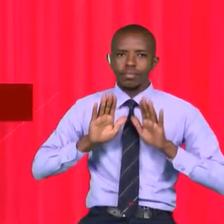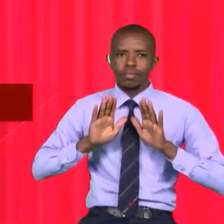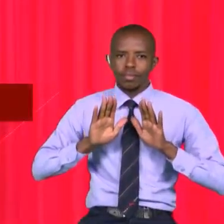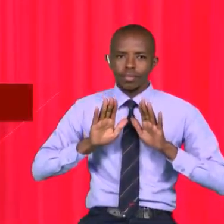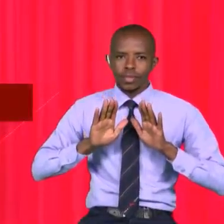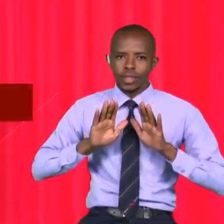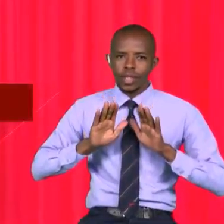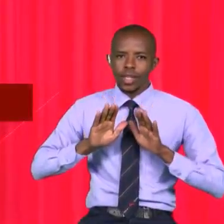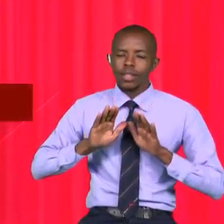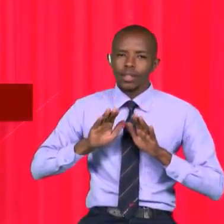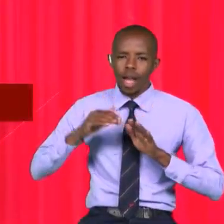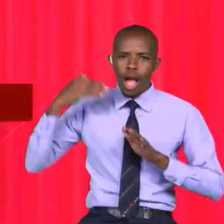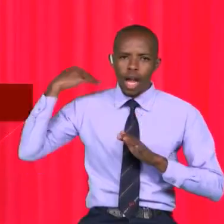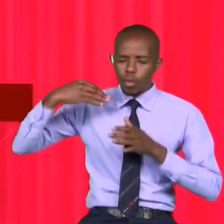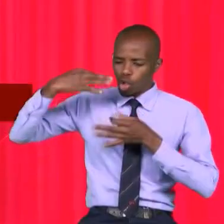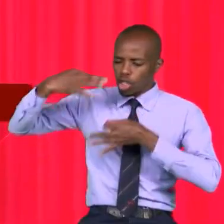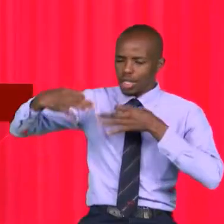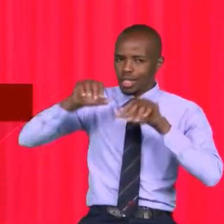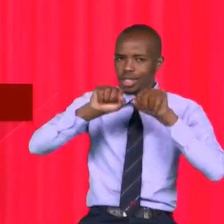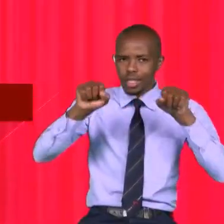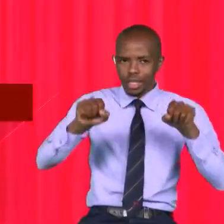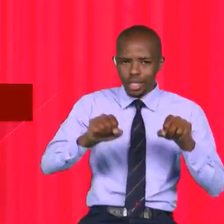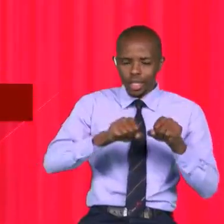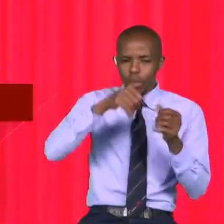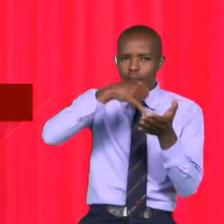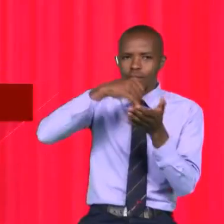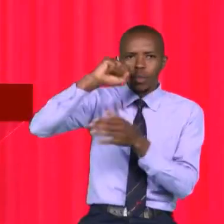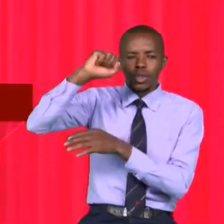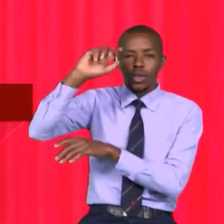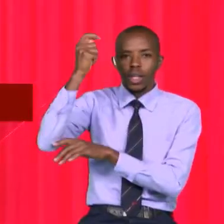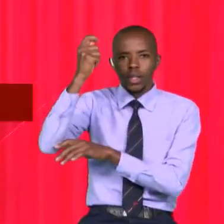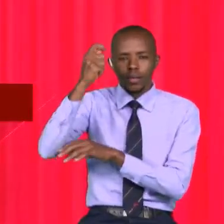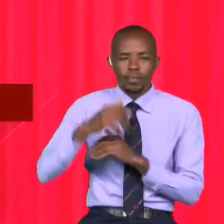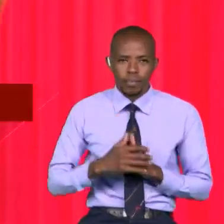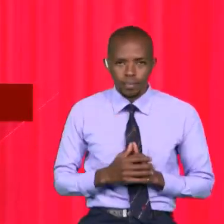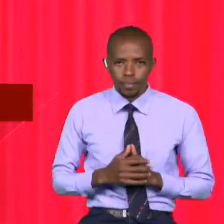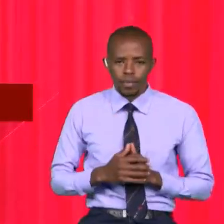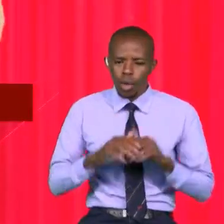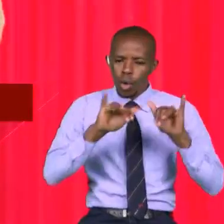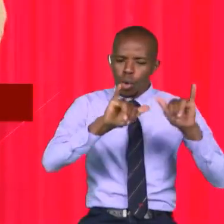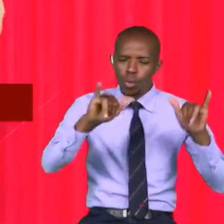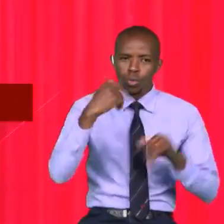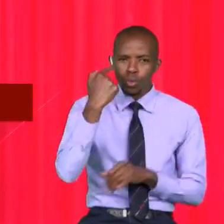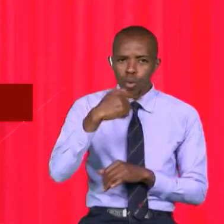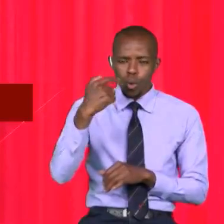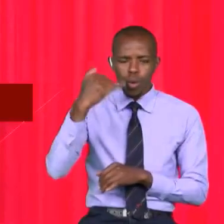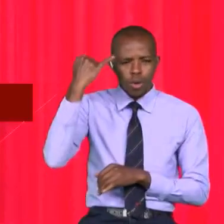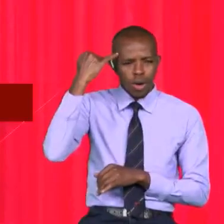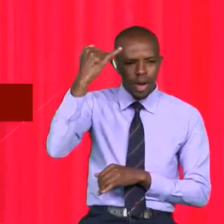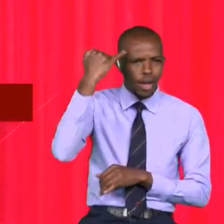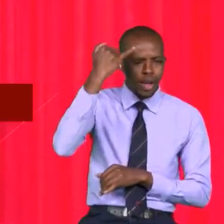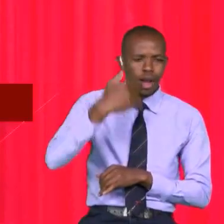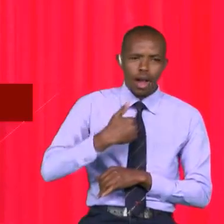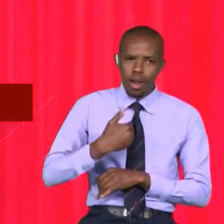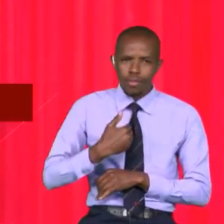the criminal justice system out of the politics of Kenya. Those who have ideas,